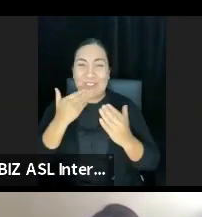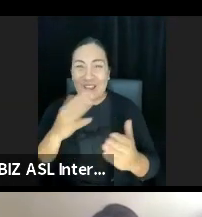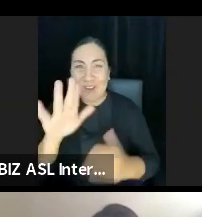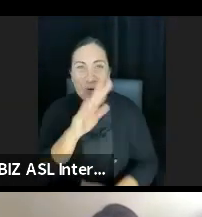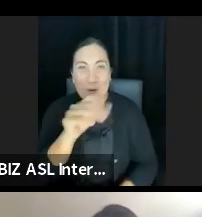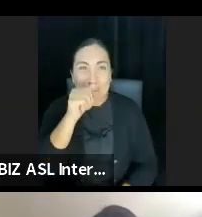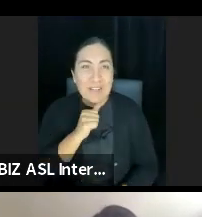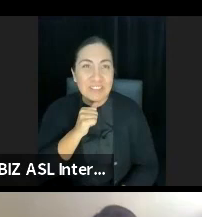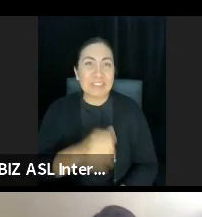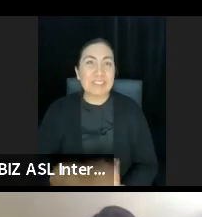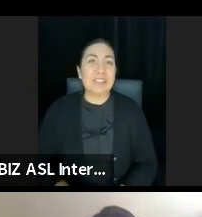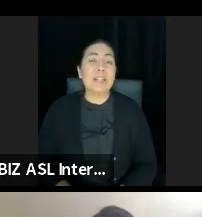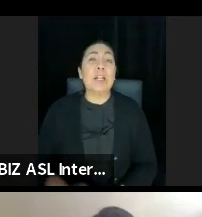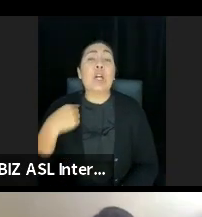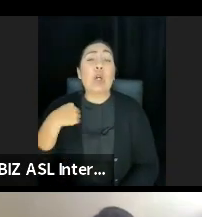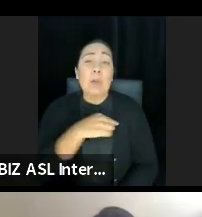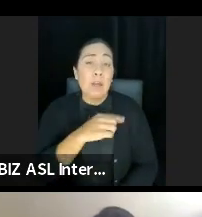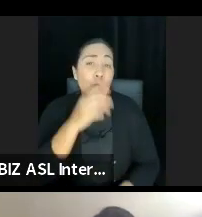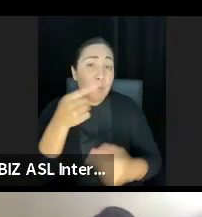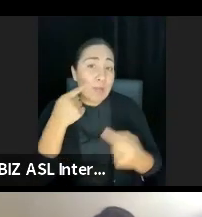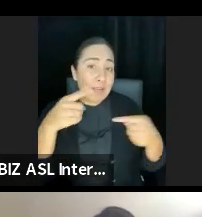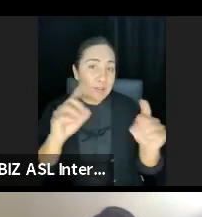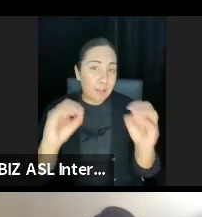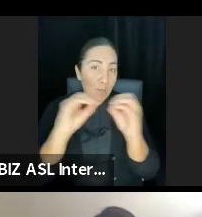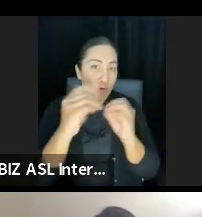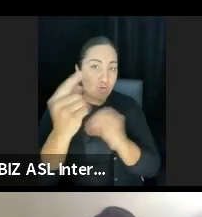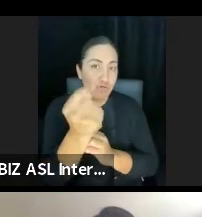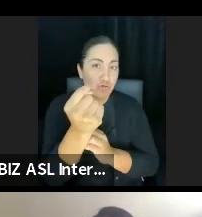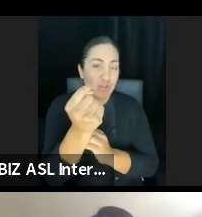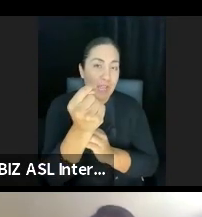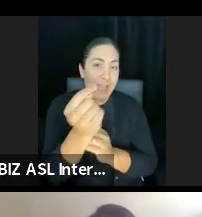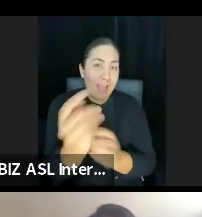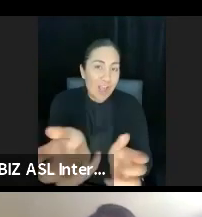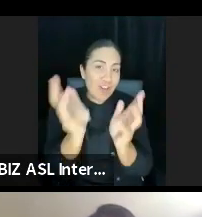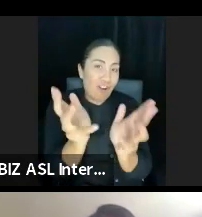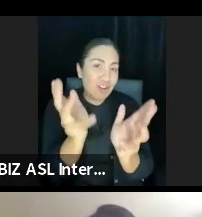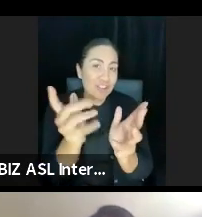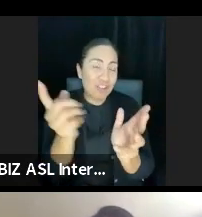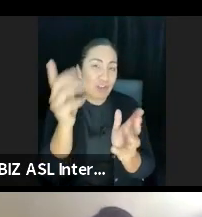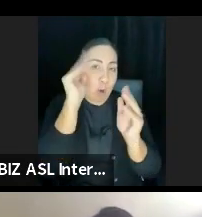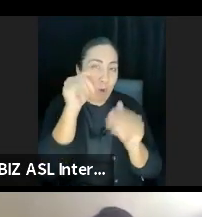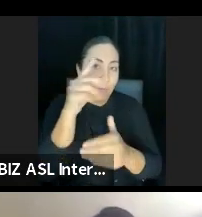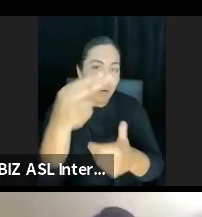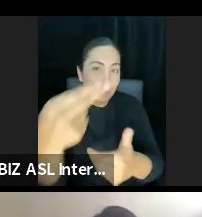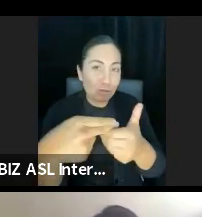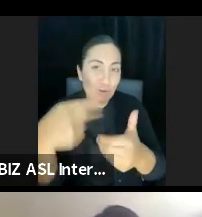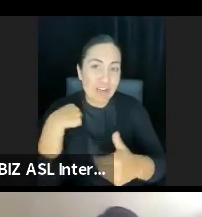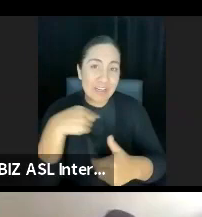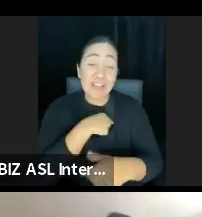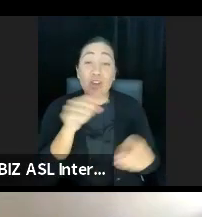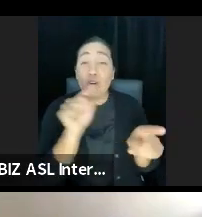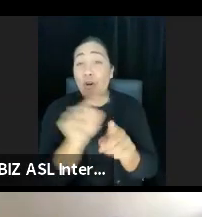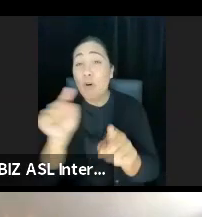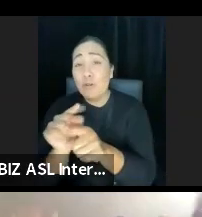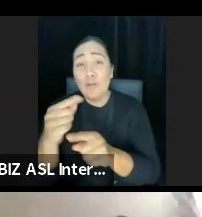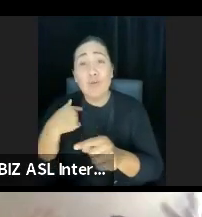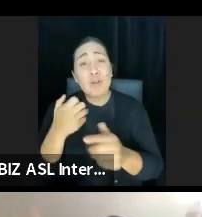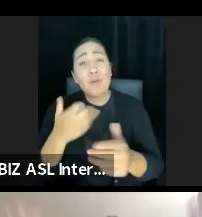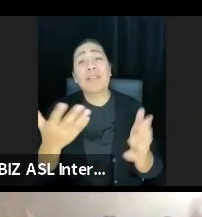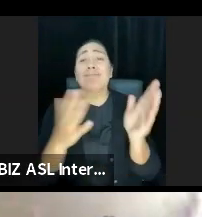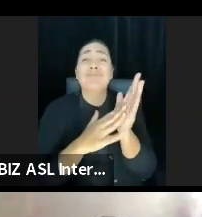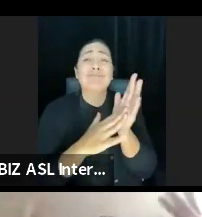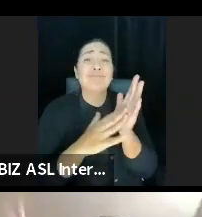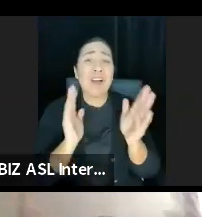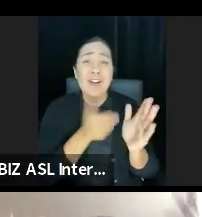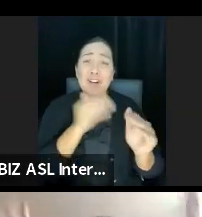be announcing more Tuesday conversations soon, and we hope you'll join us. We also want to lift up our incredible partner, HowlRound.